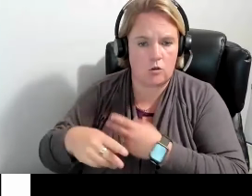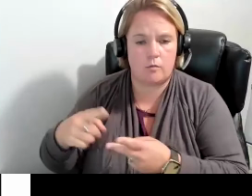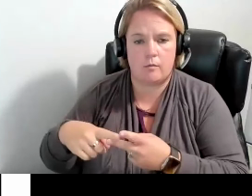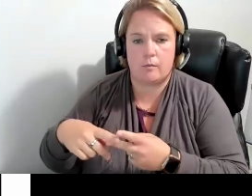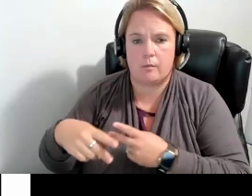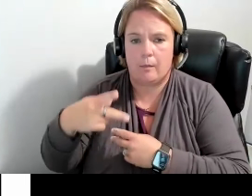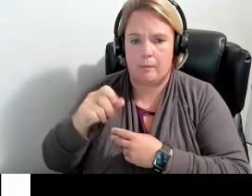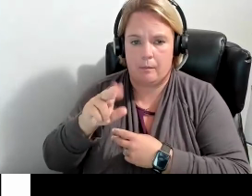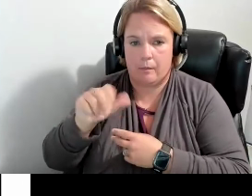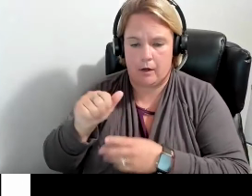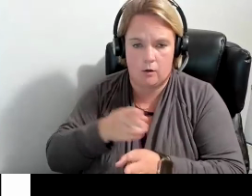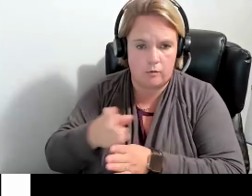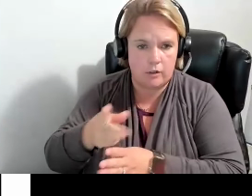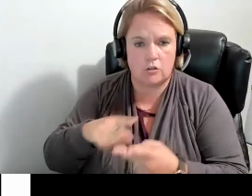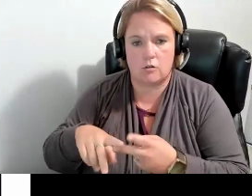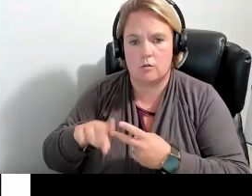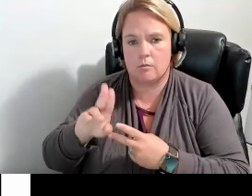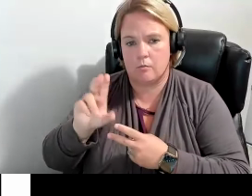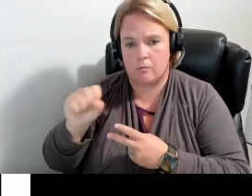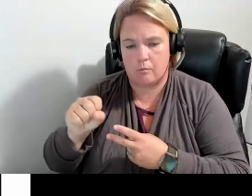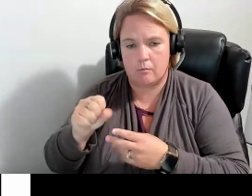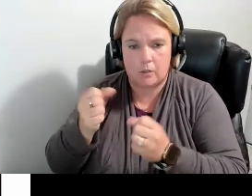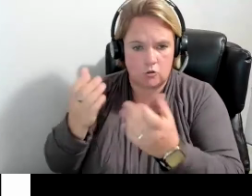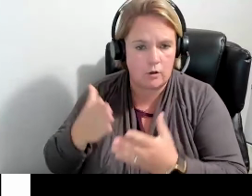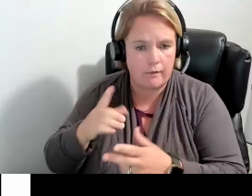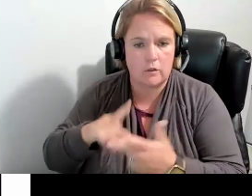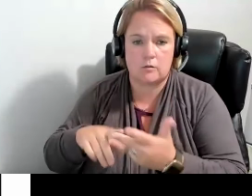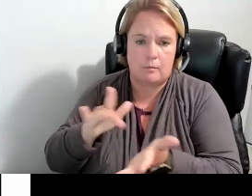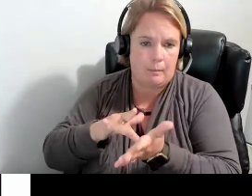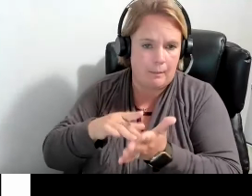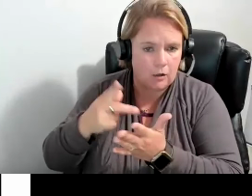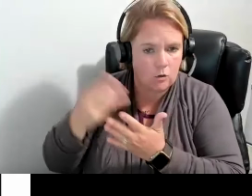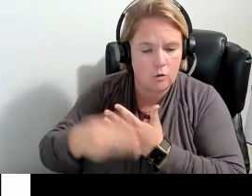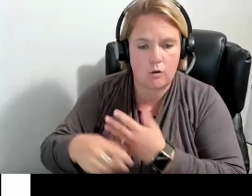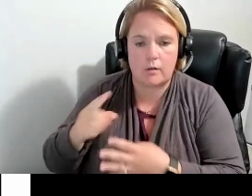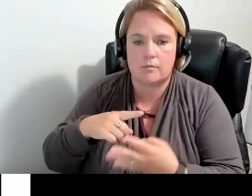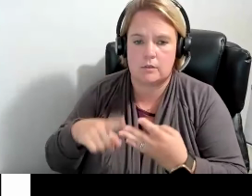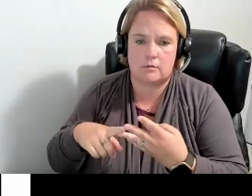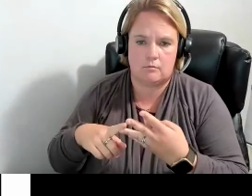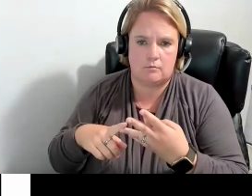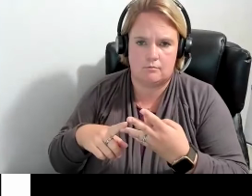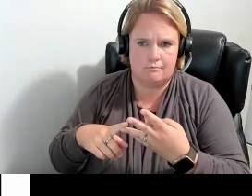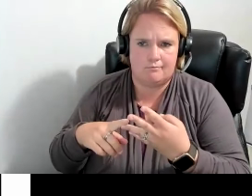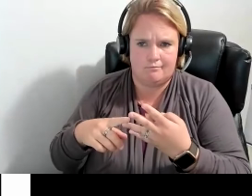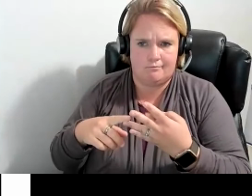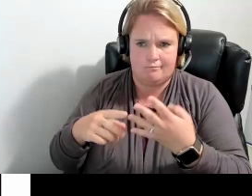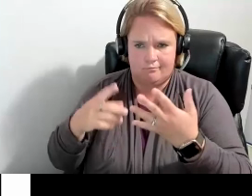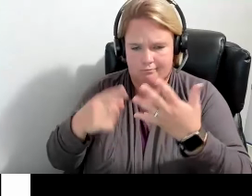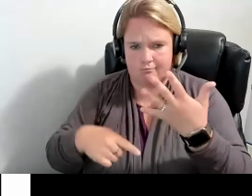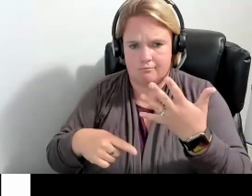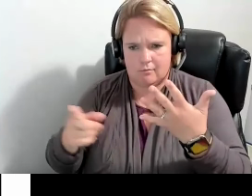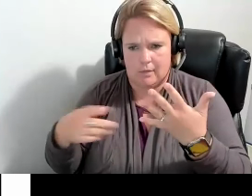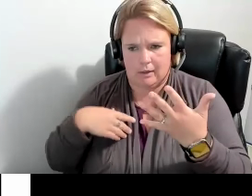paraprofessional, bus drivers, all the medical programs they do. There's one or two more. I'm sorry, I'm blanking on The